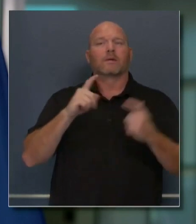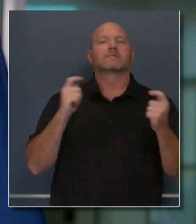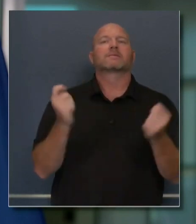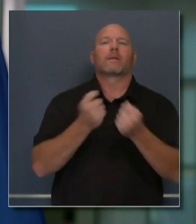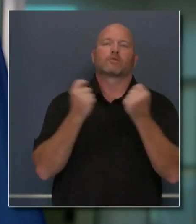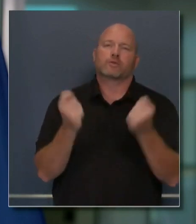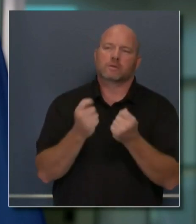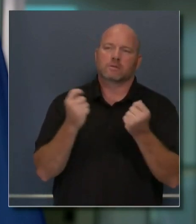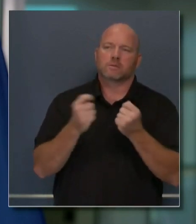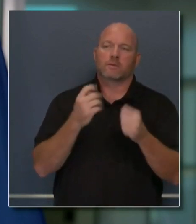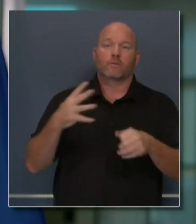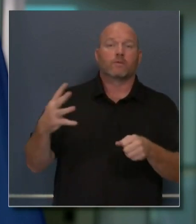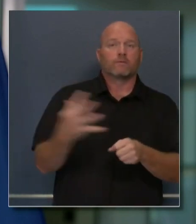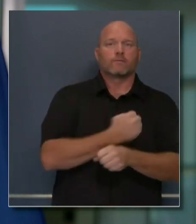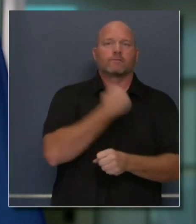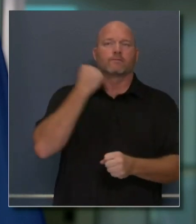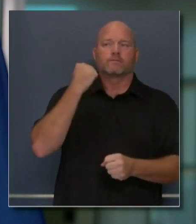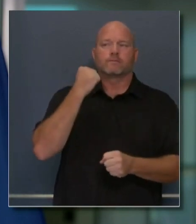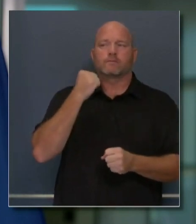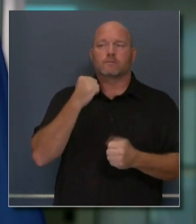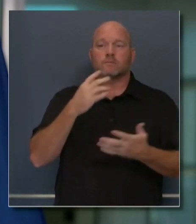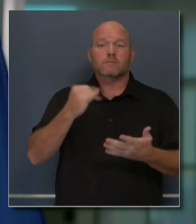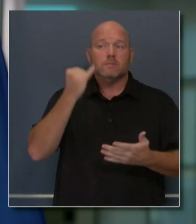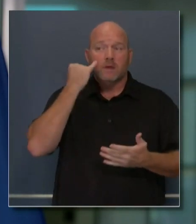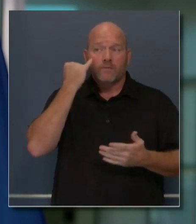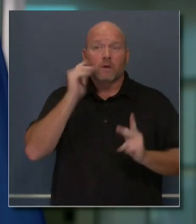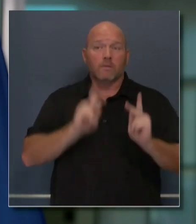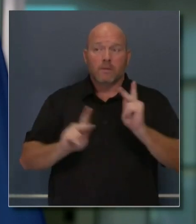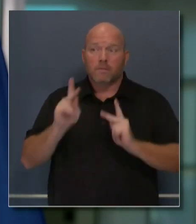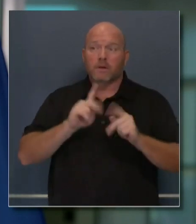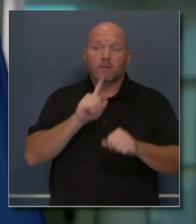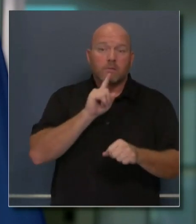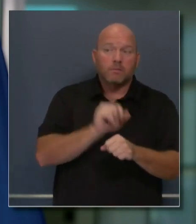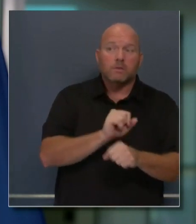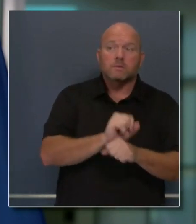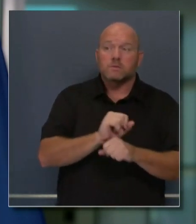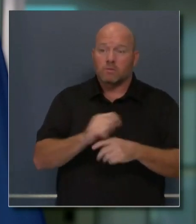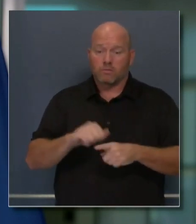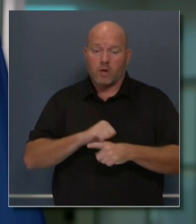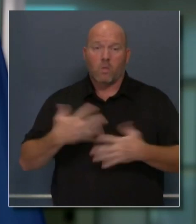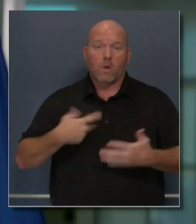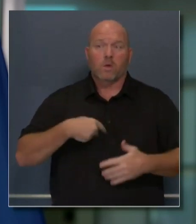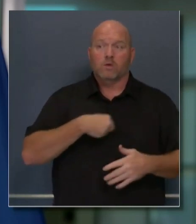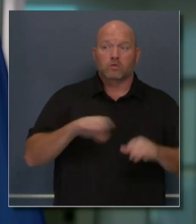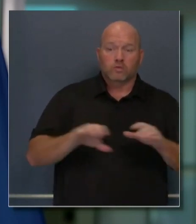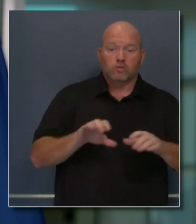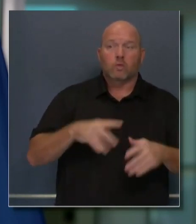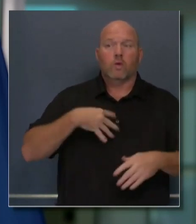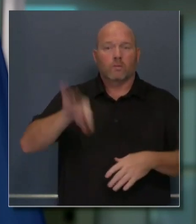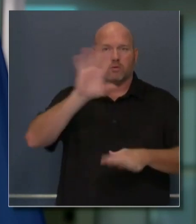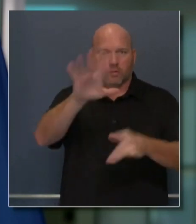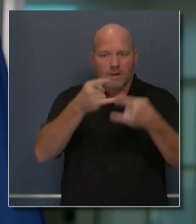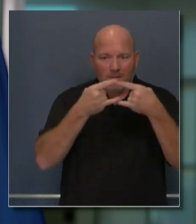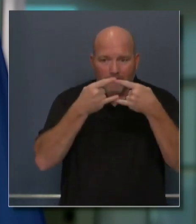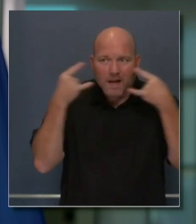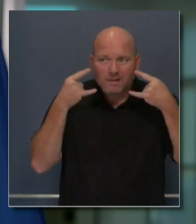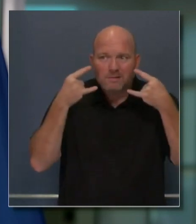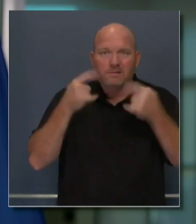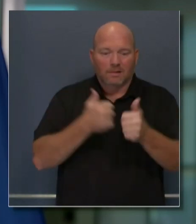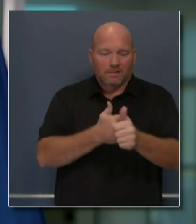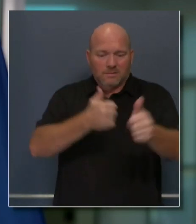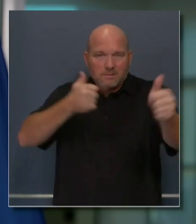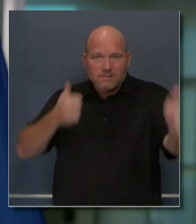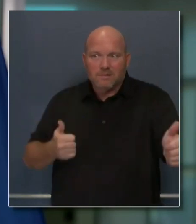victory? There is if people are practicing what we're preaching as it relates to wearing a face mask and doing what they can to